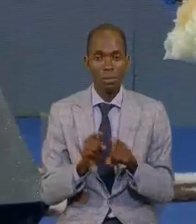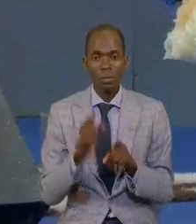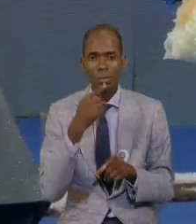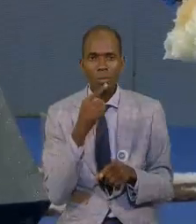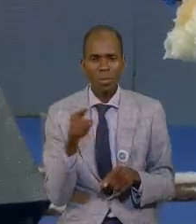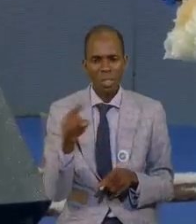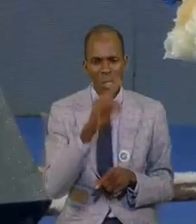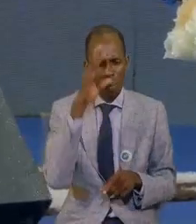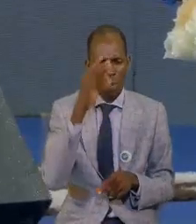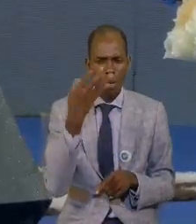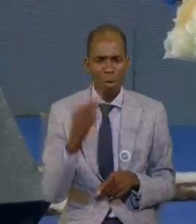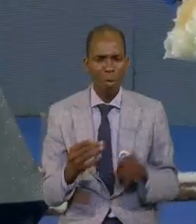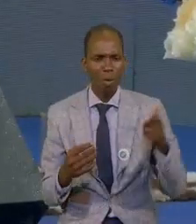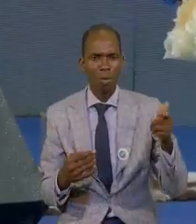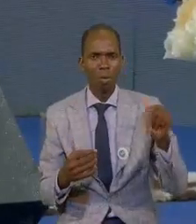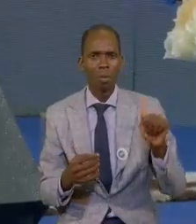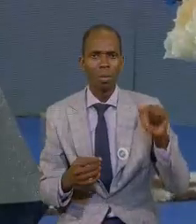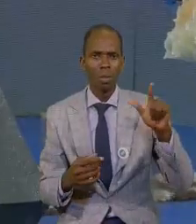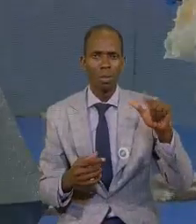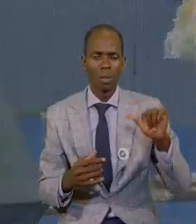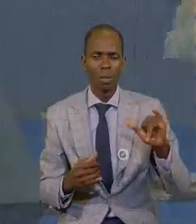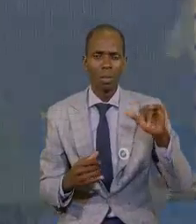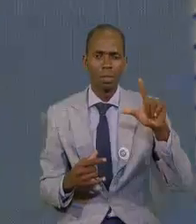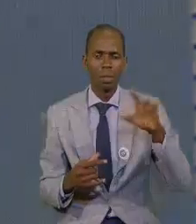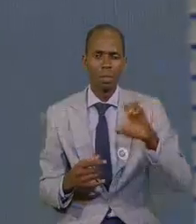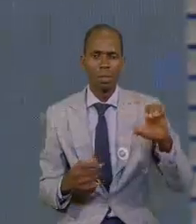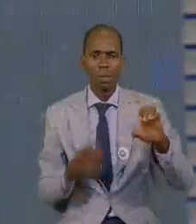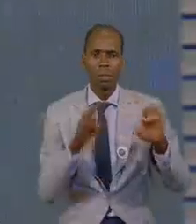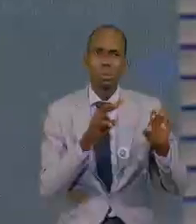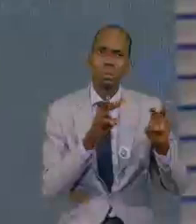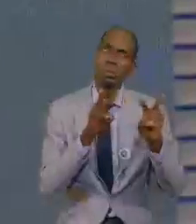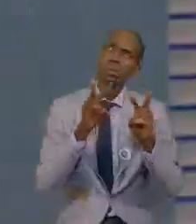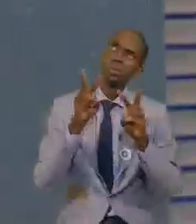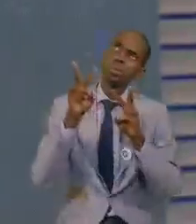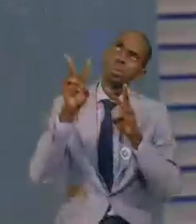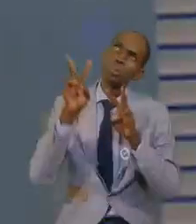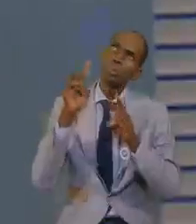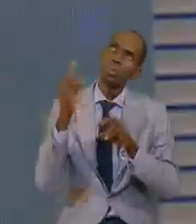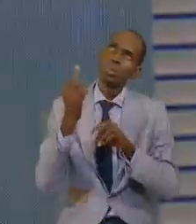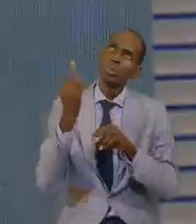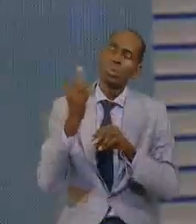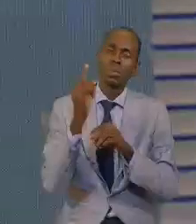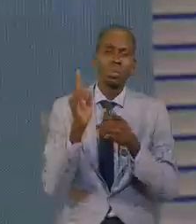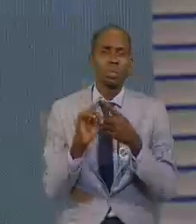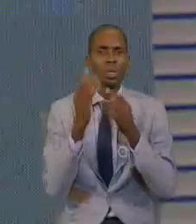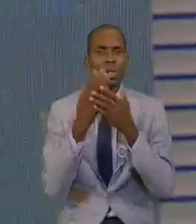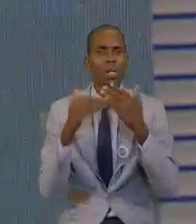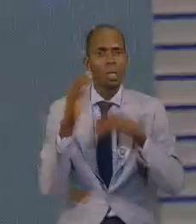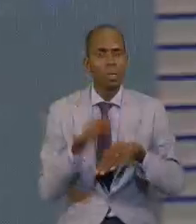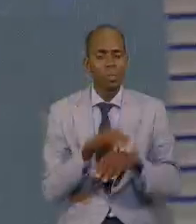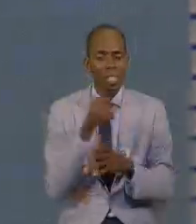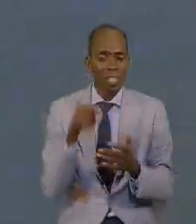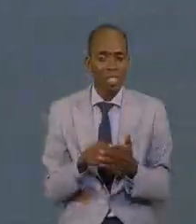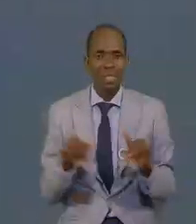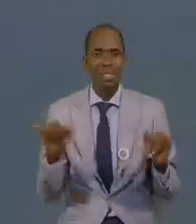Galilee, why stand ye gazing up into heaven? This same Jesus,